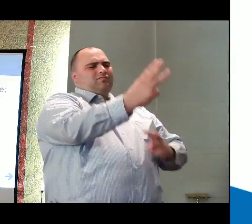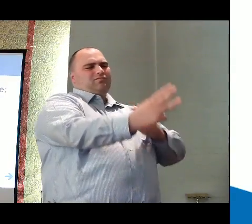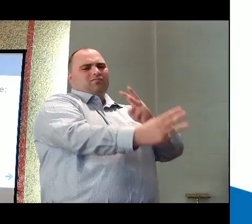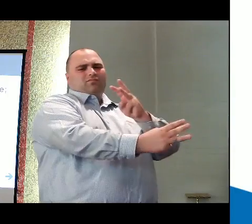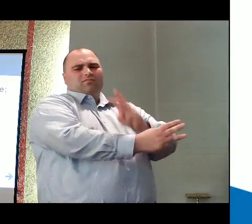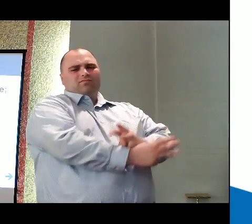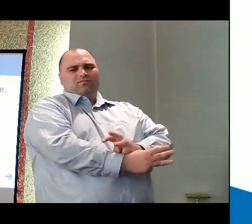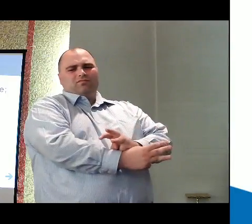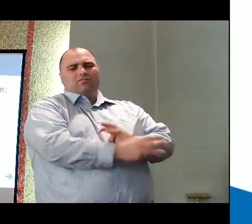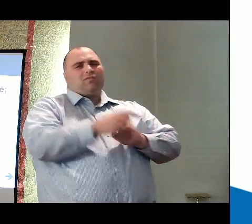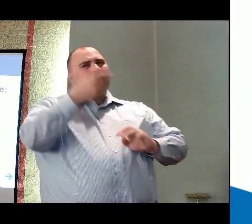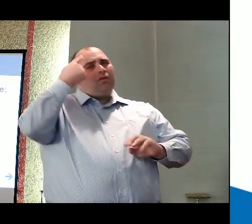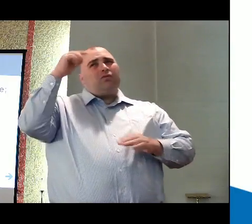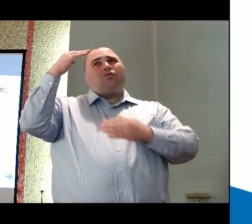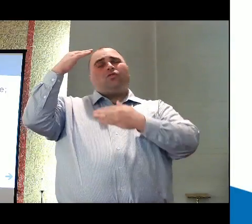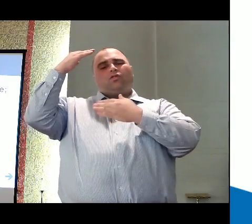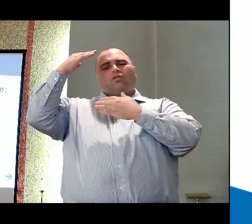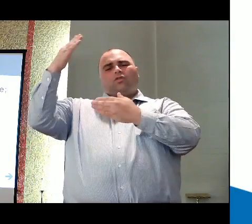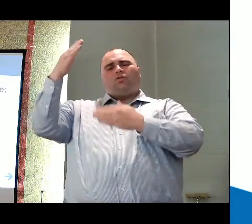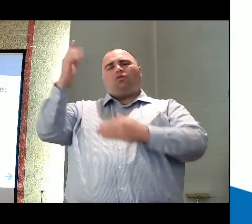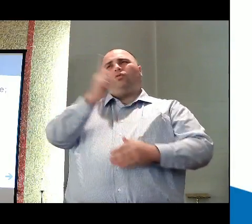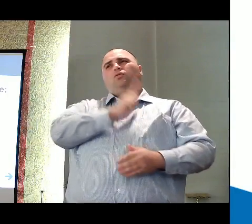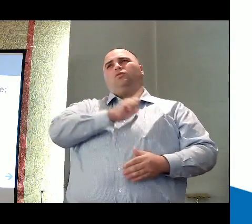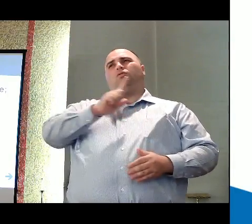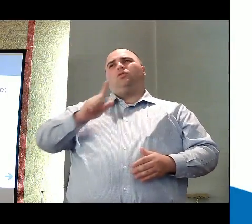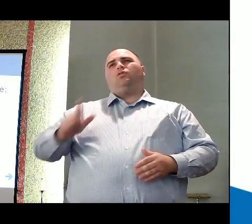set apart for you,